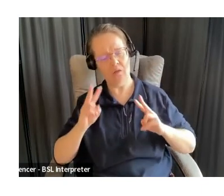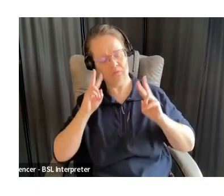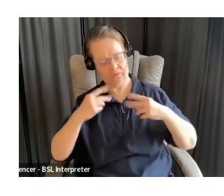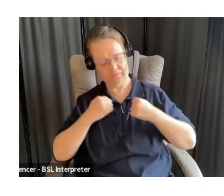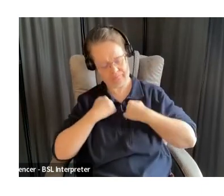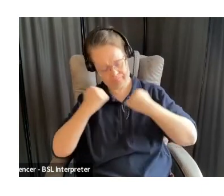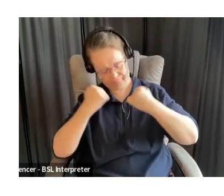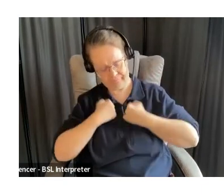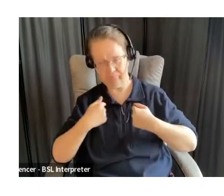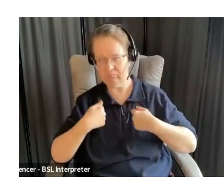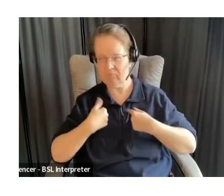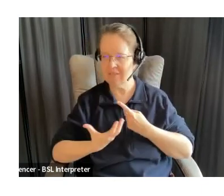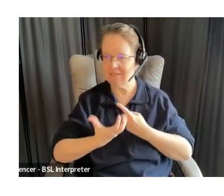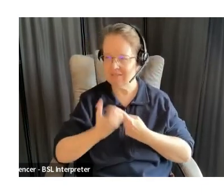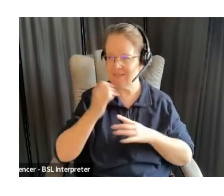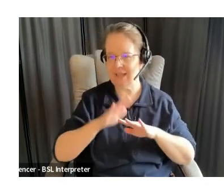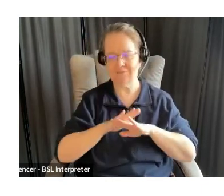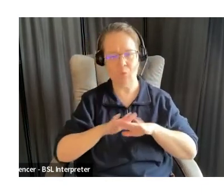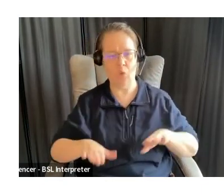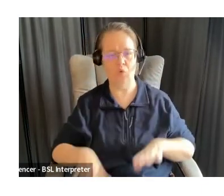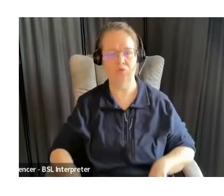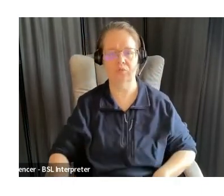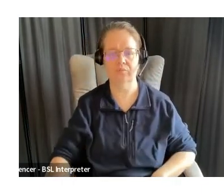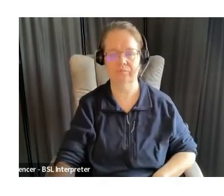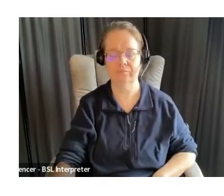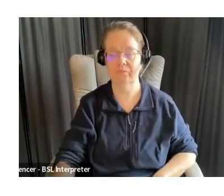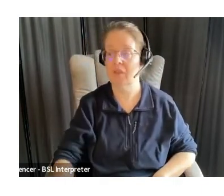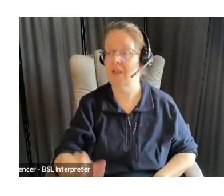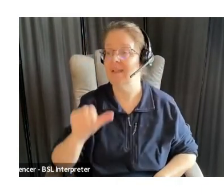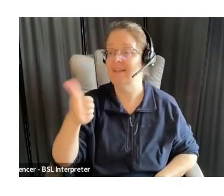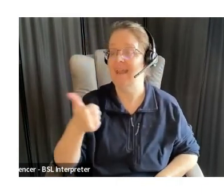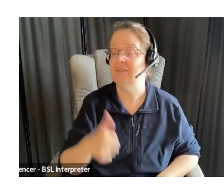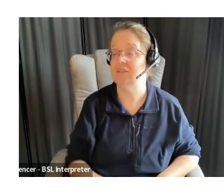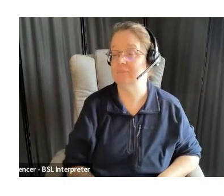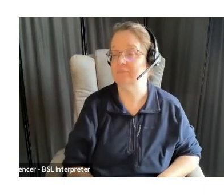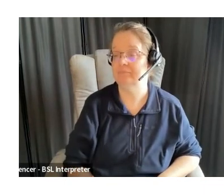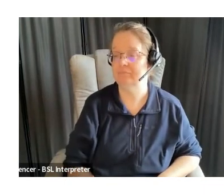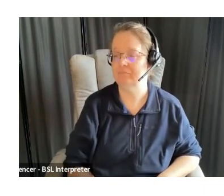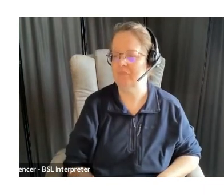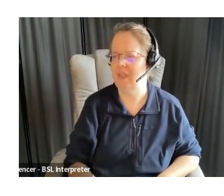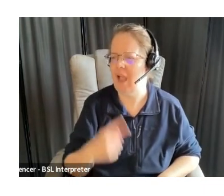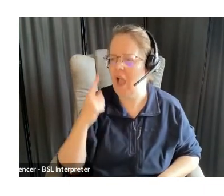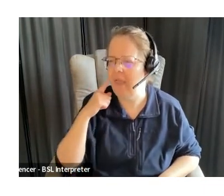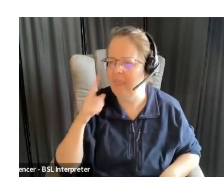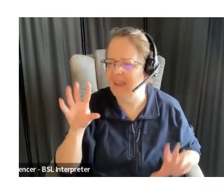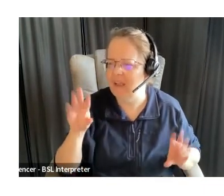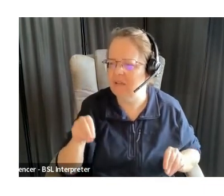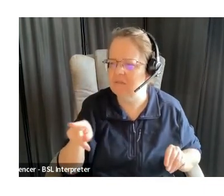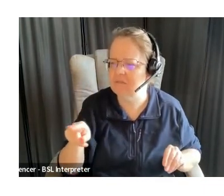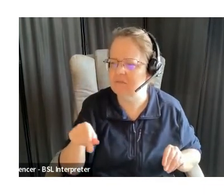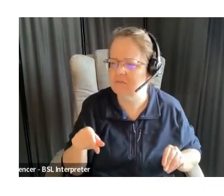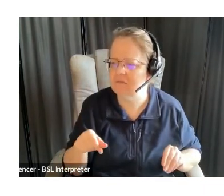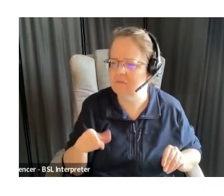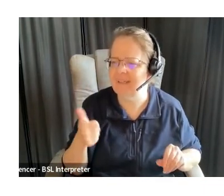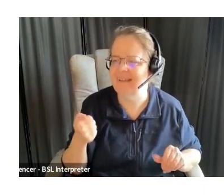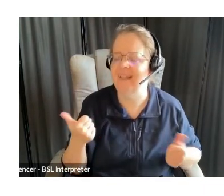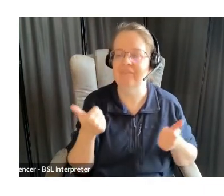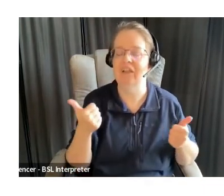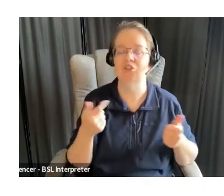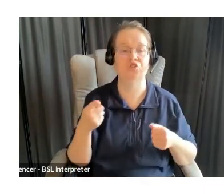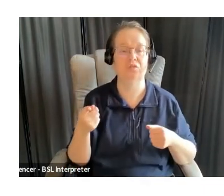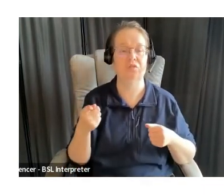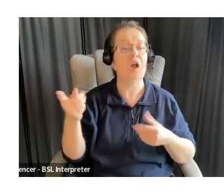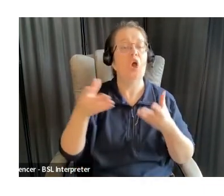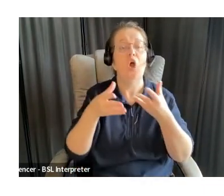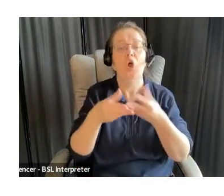interview, whether you're successful or not. So next slide, Toby. I think we're coming to the end. Okay, there's lots